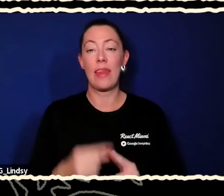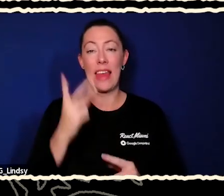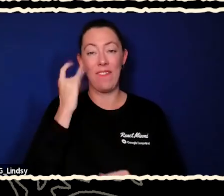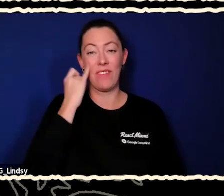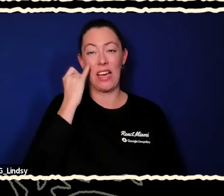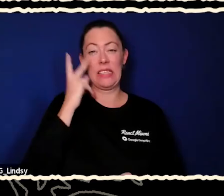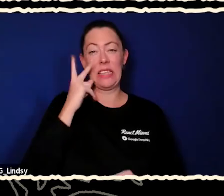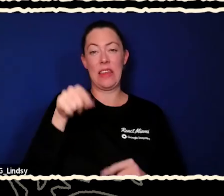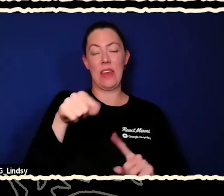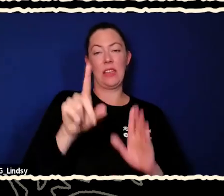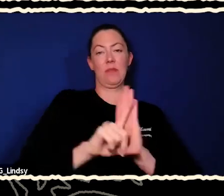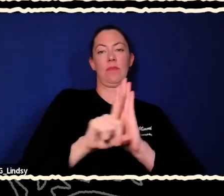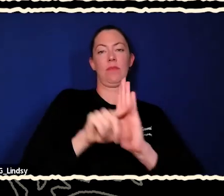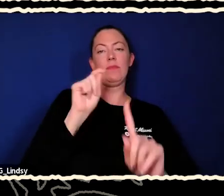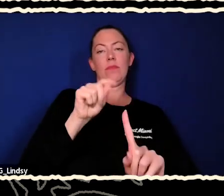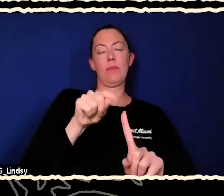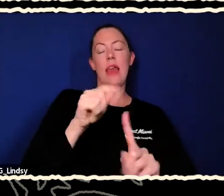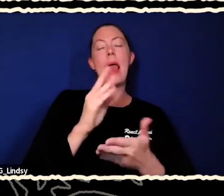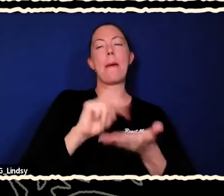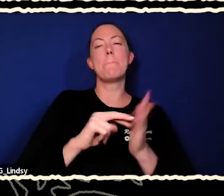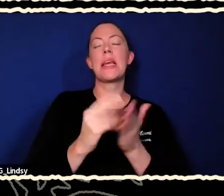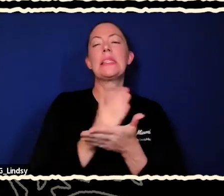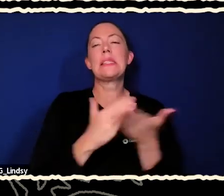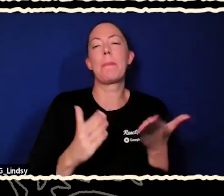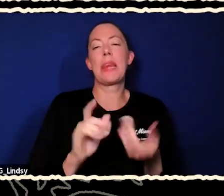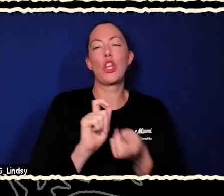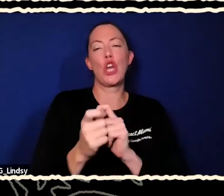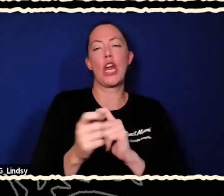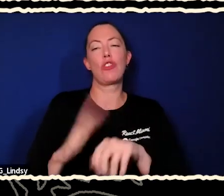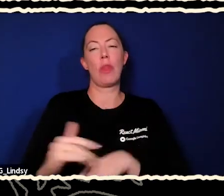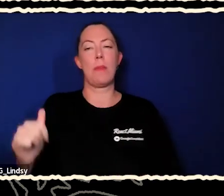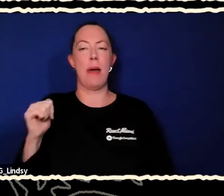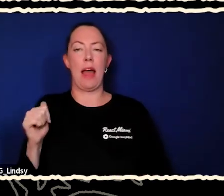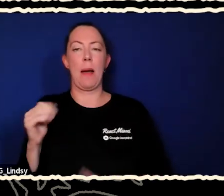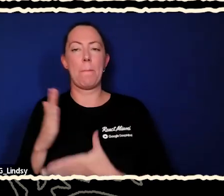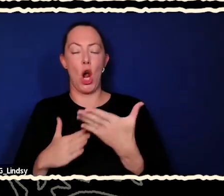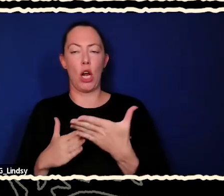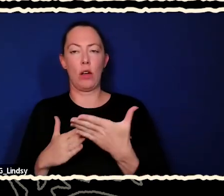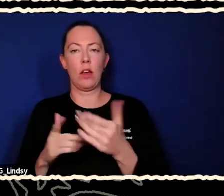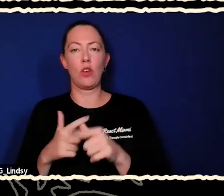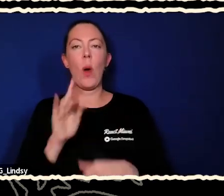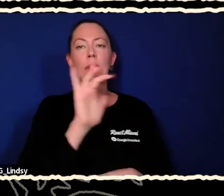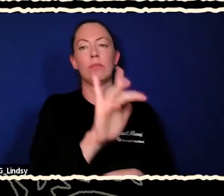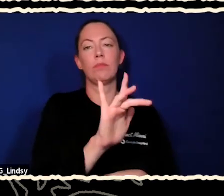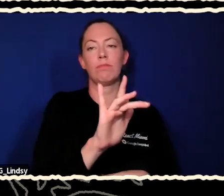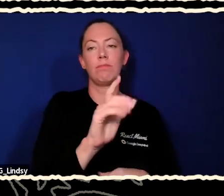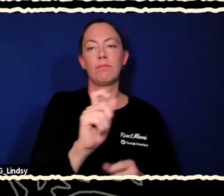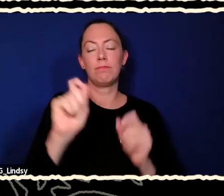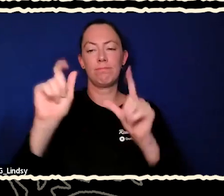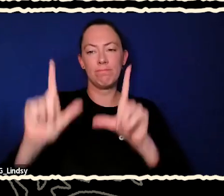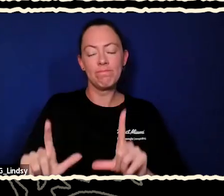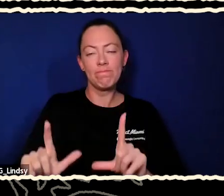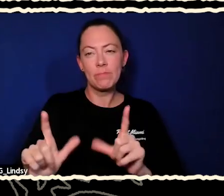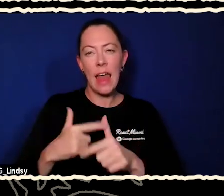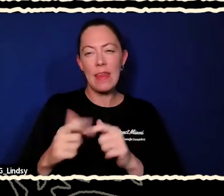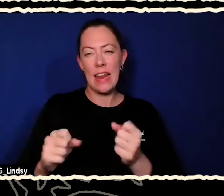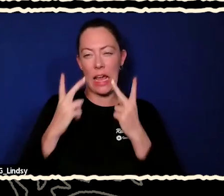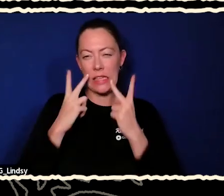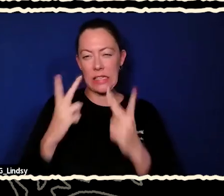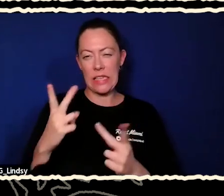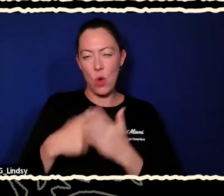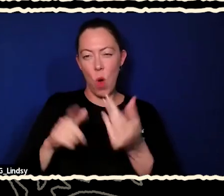here, meaning there's something changed in my backend, I have to see what I cannot